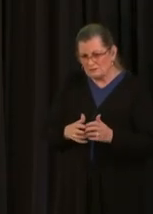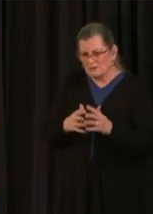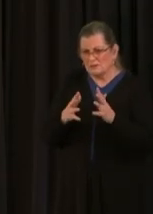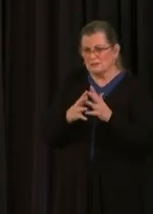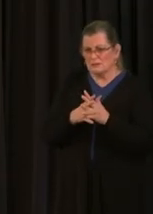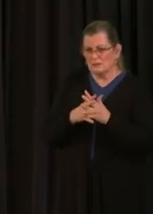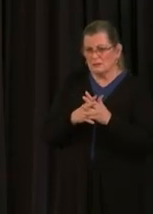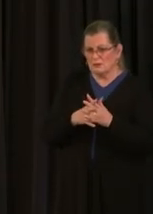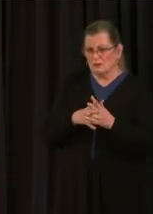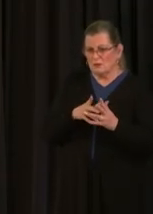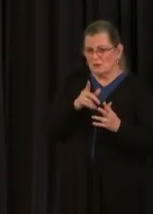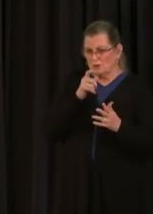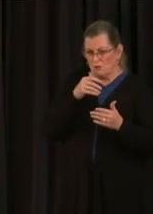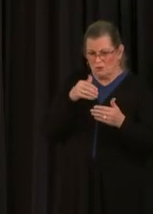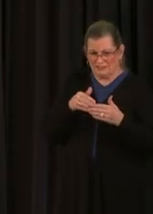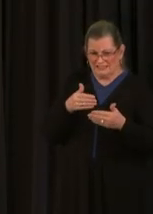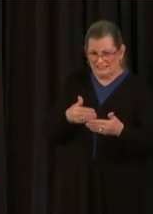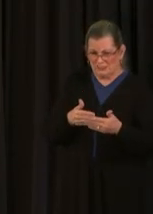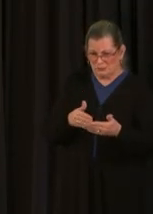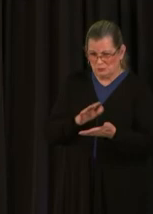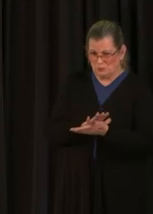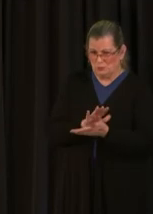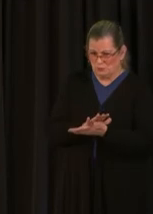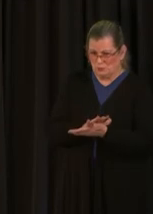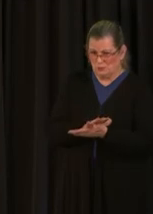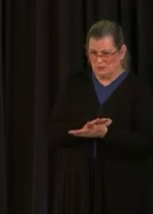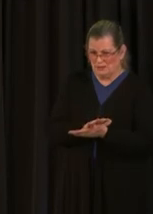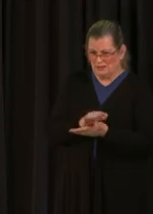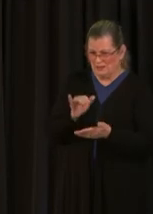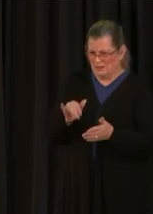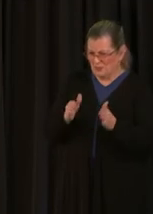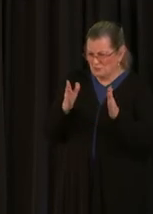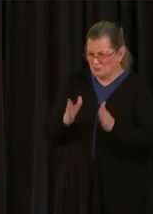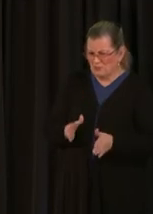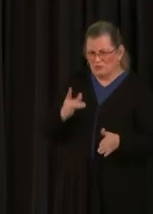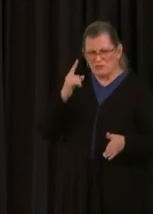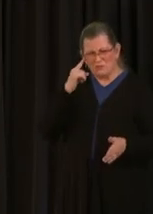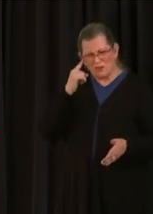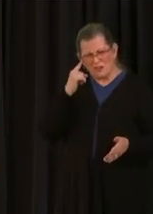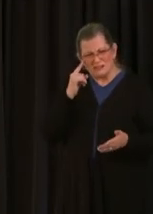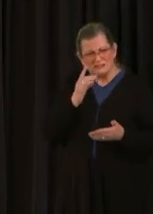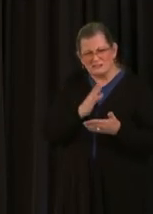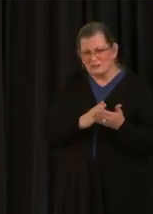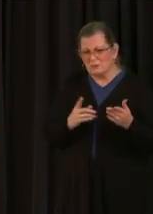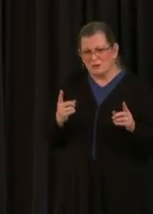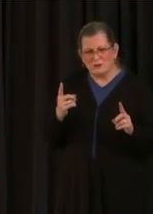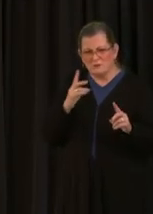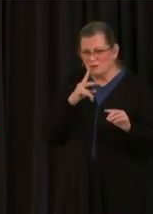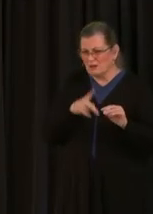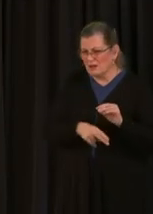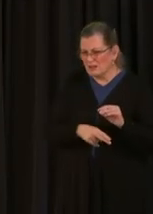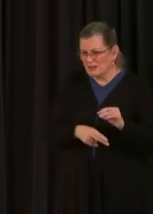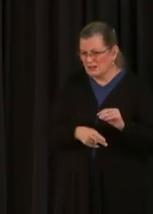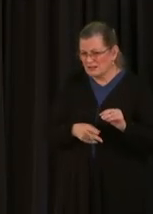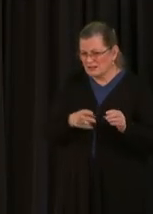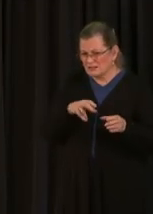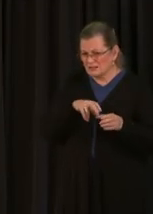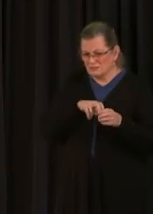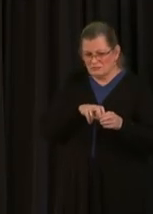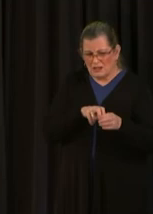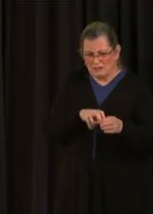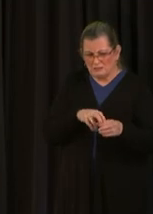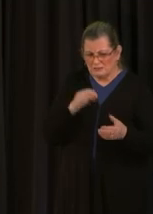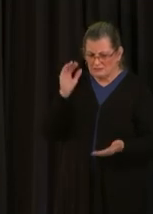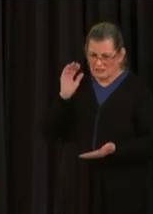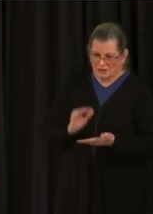happening? So if I understand your first question correctly, we've had, our bus drivers and attendants